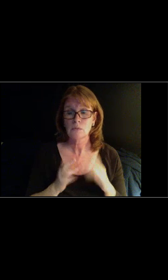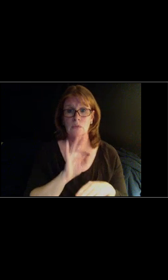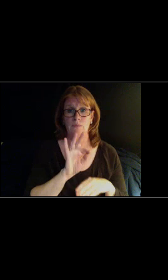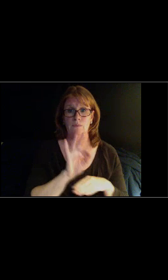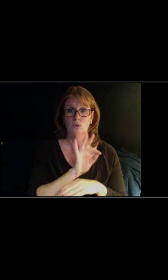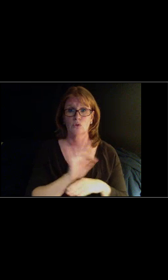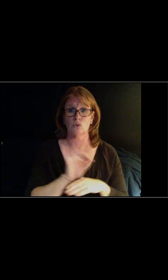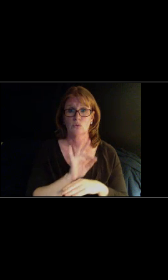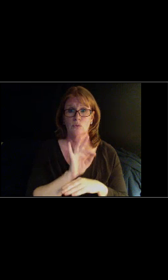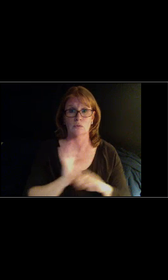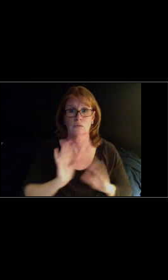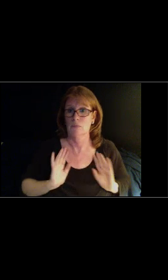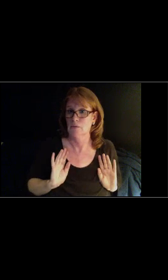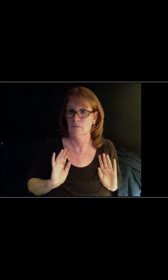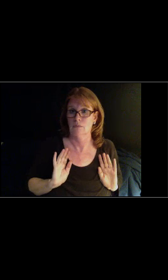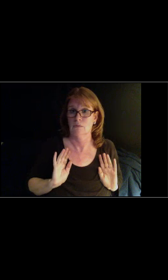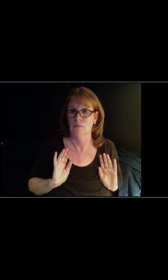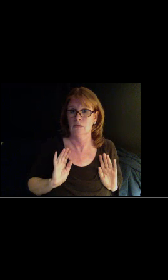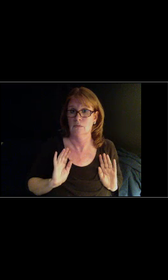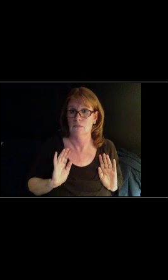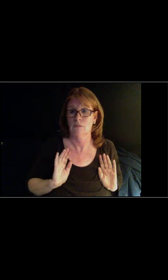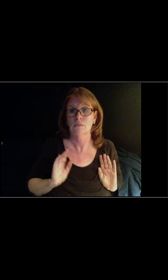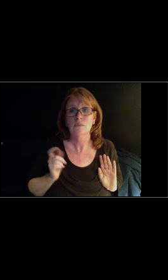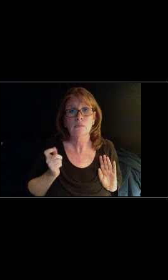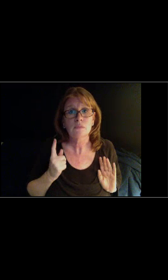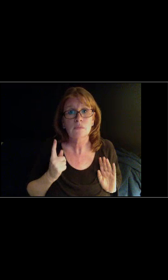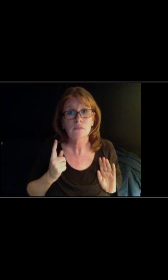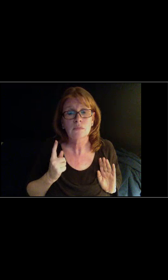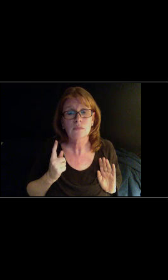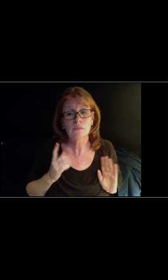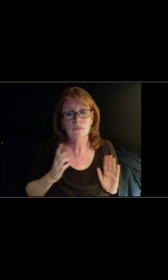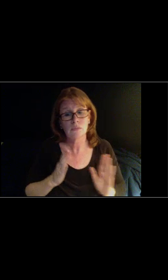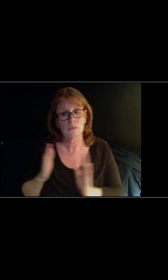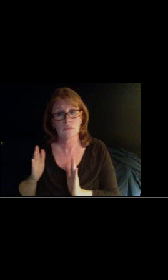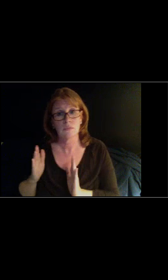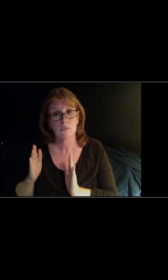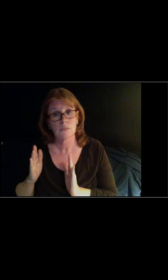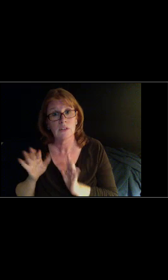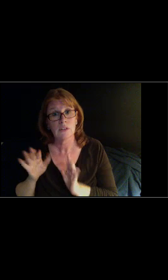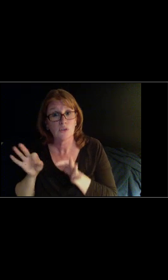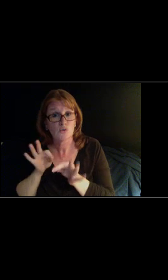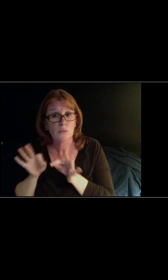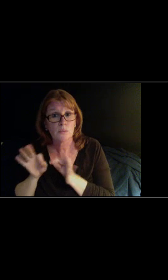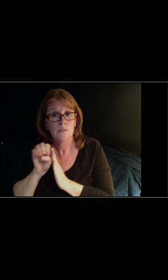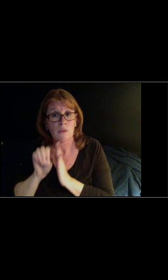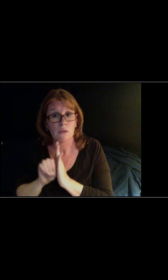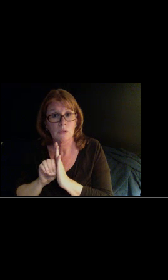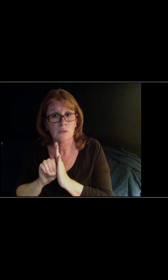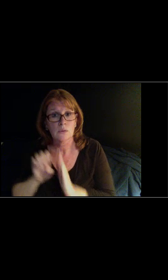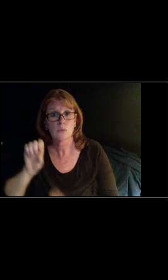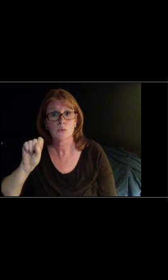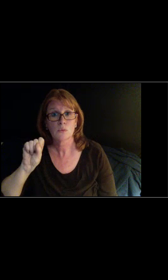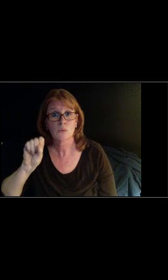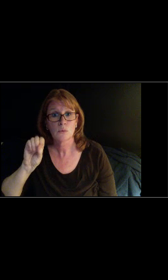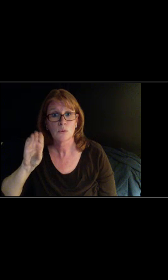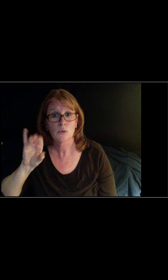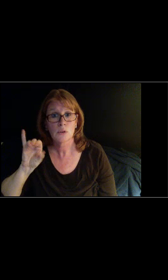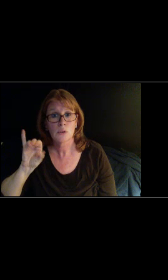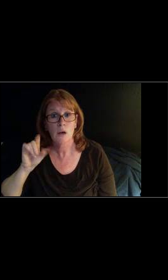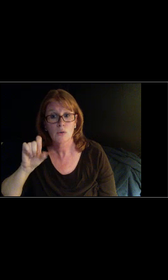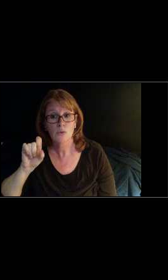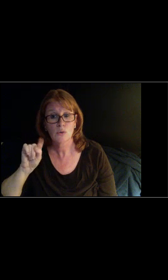So some of you may be thinking that other professions use the concept of role, and they do, but they use it